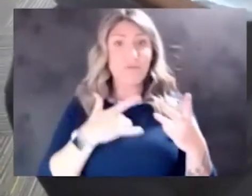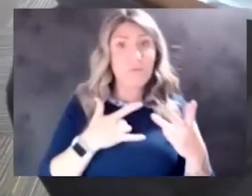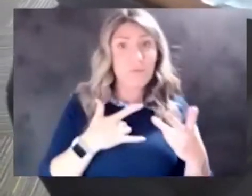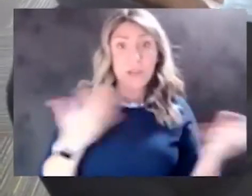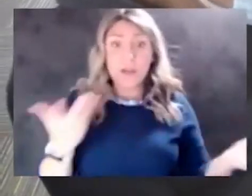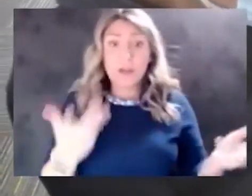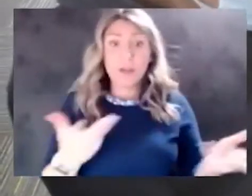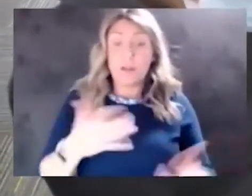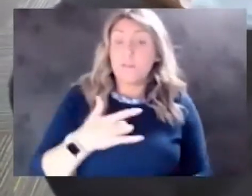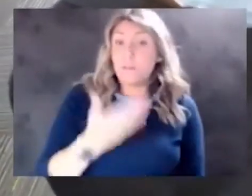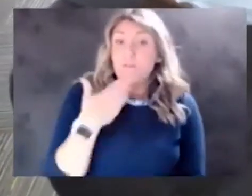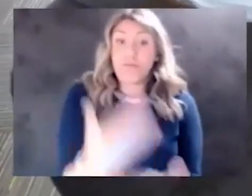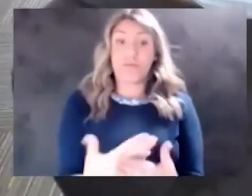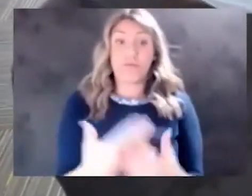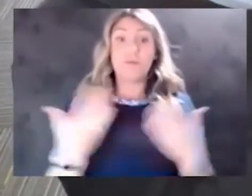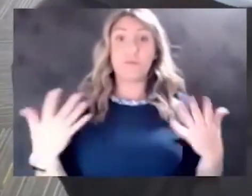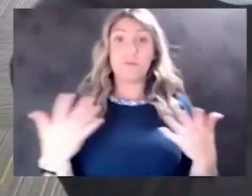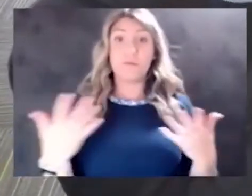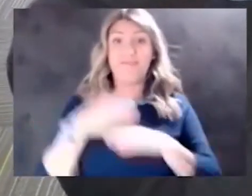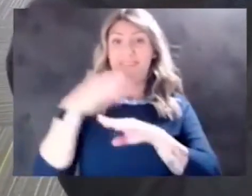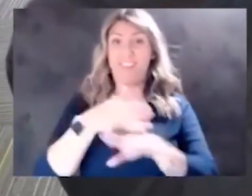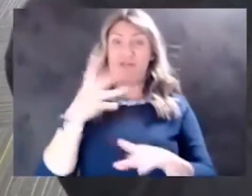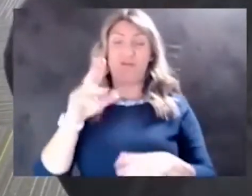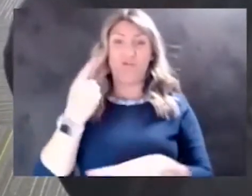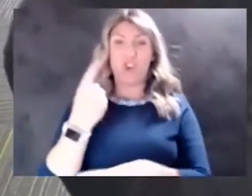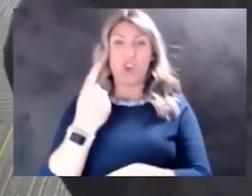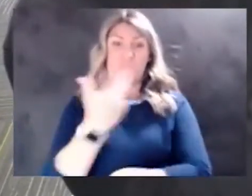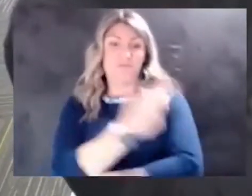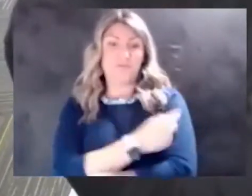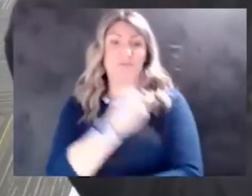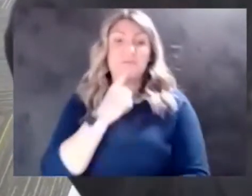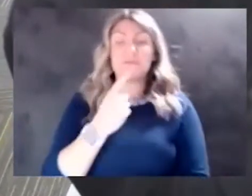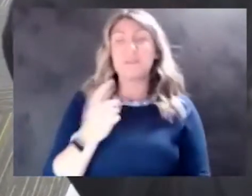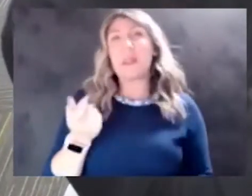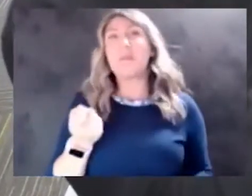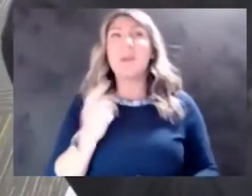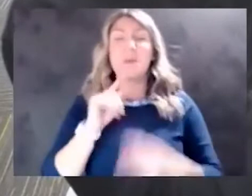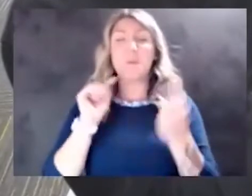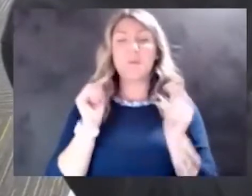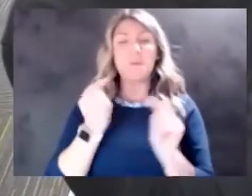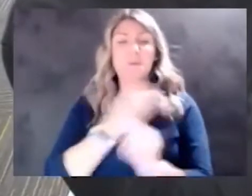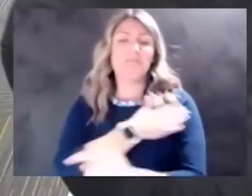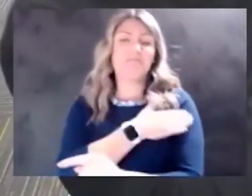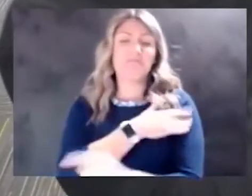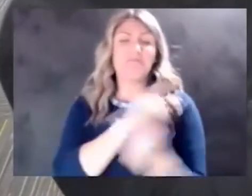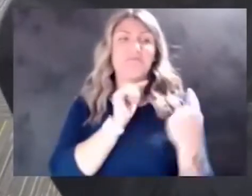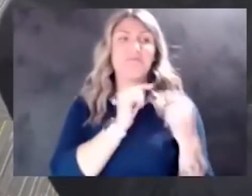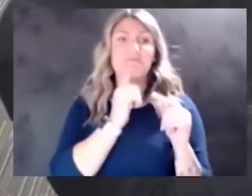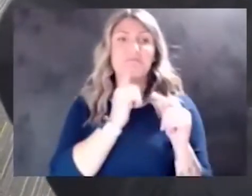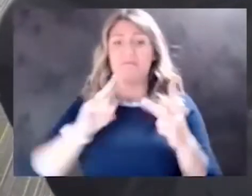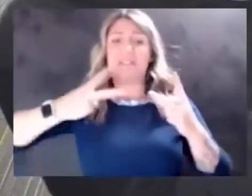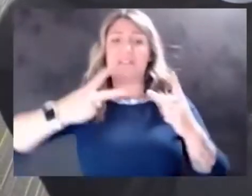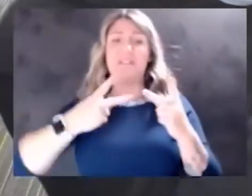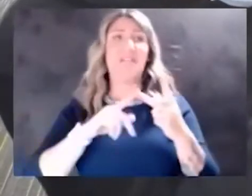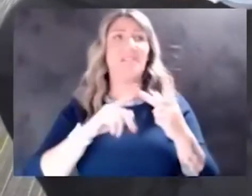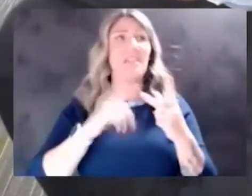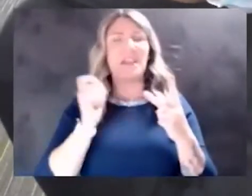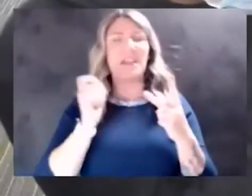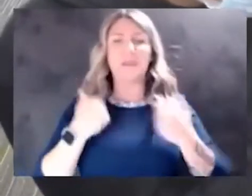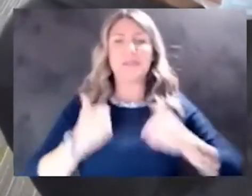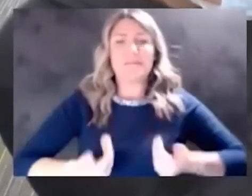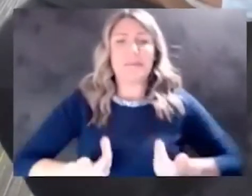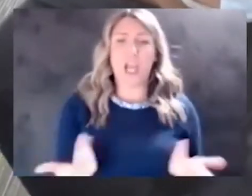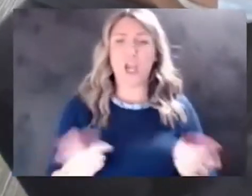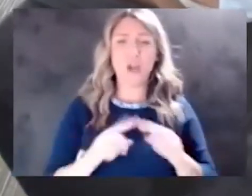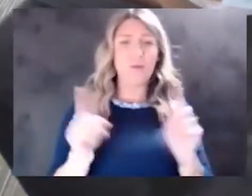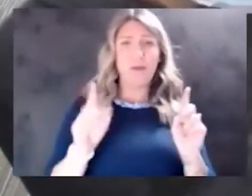great. Good. After the first shot, my arm was just a little bit sore, and after the second, I just felt like a little bit tired, but that was